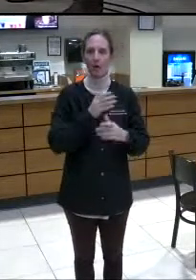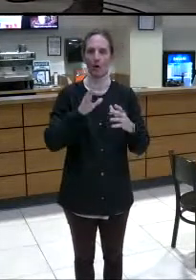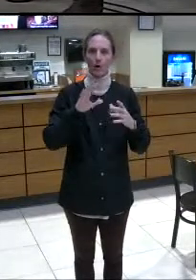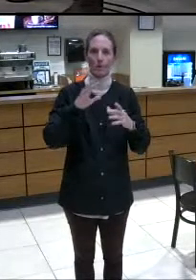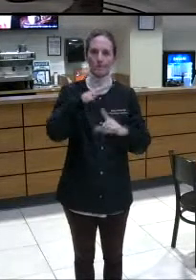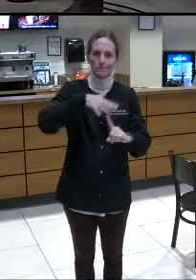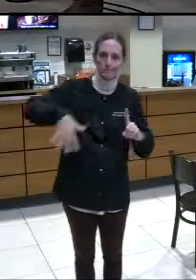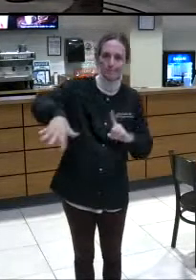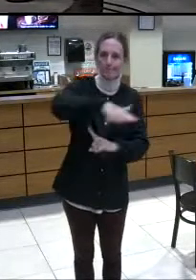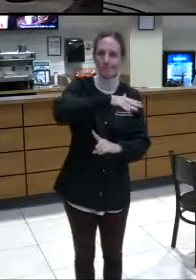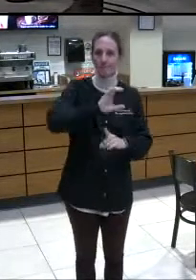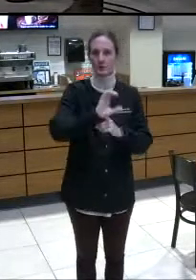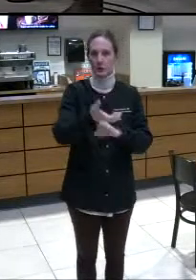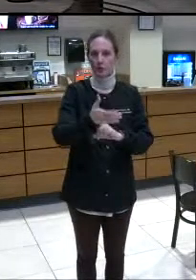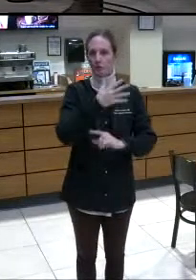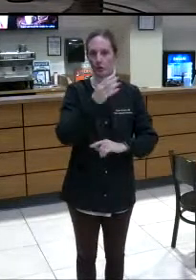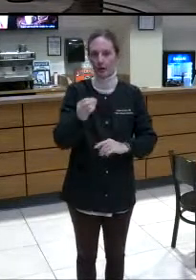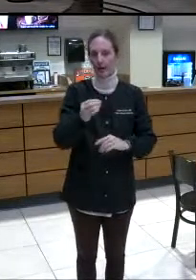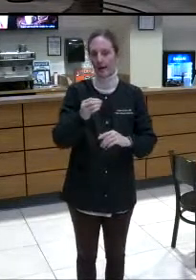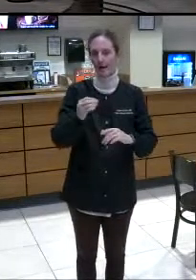populations.